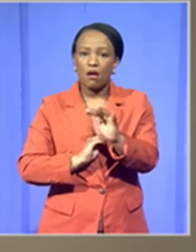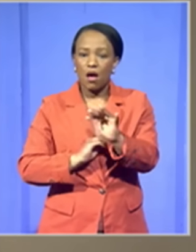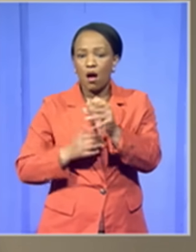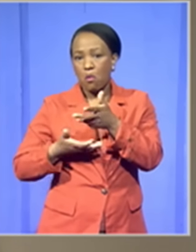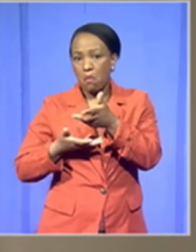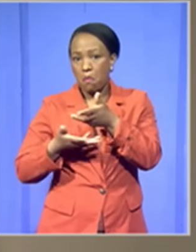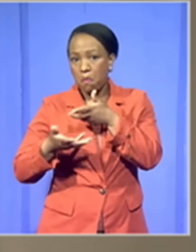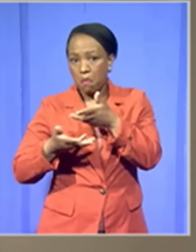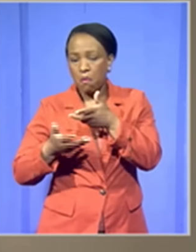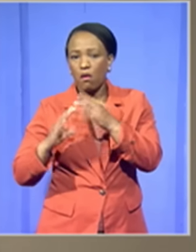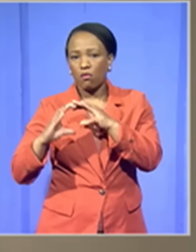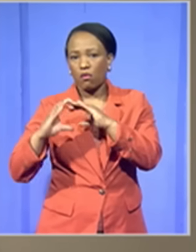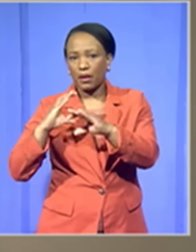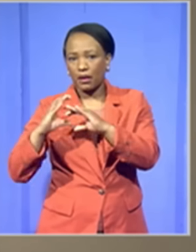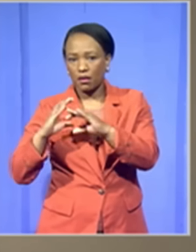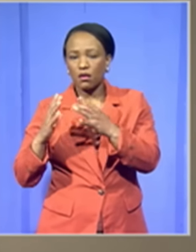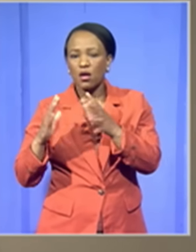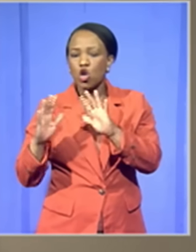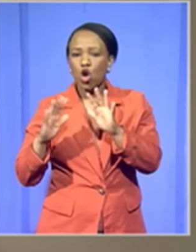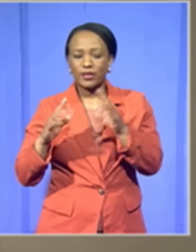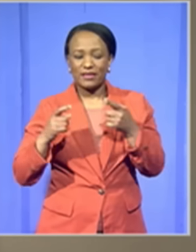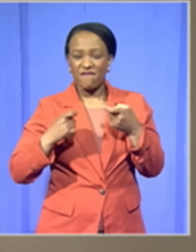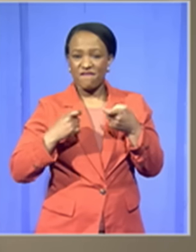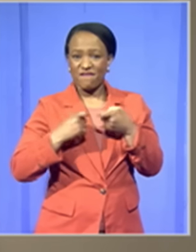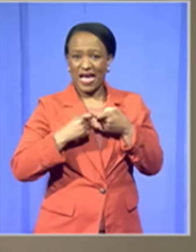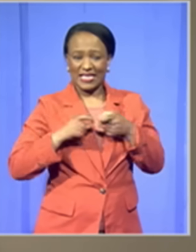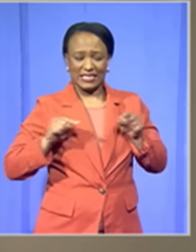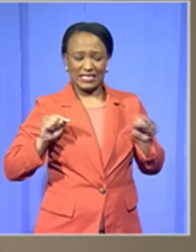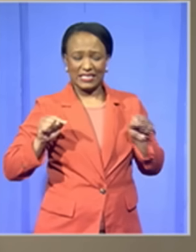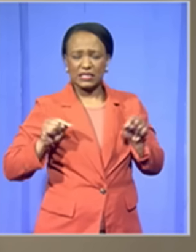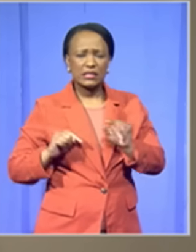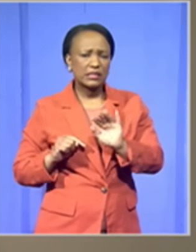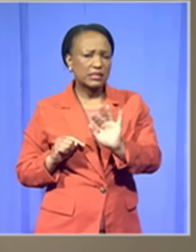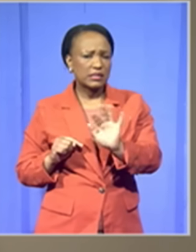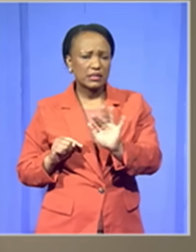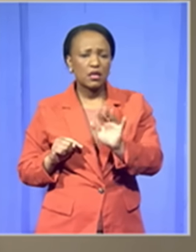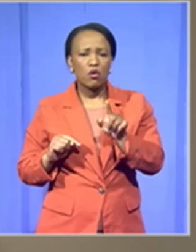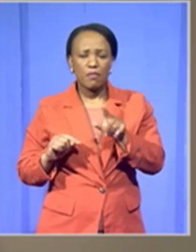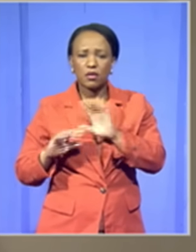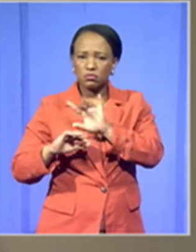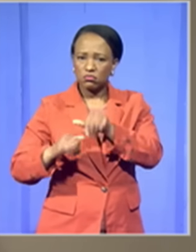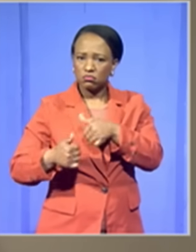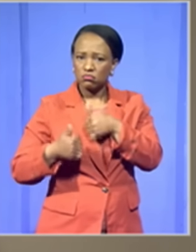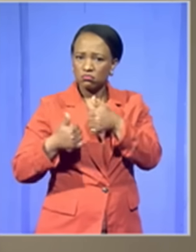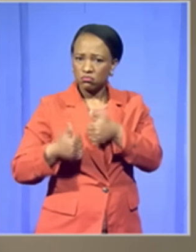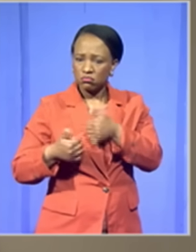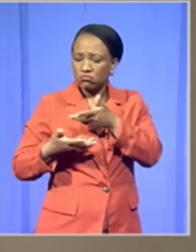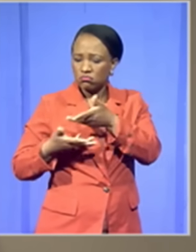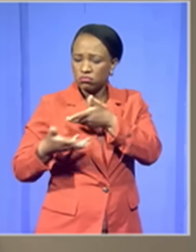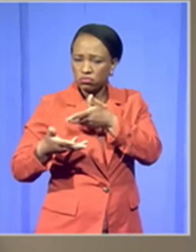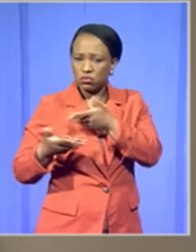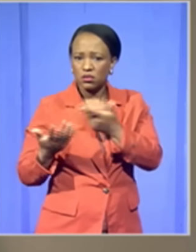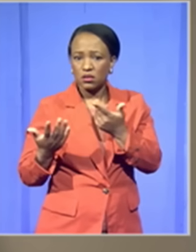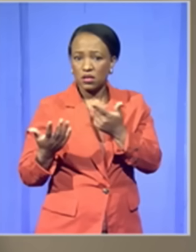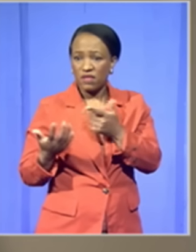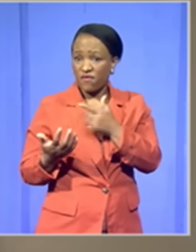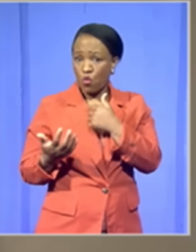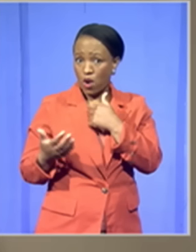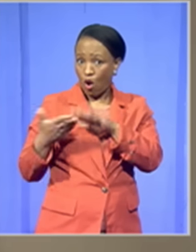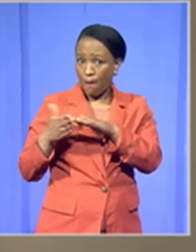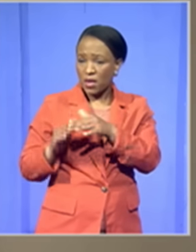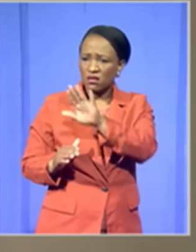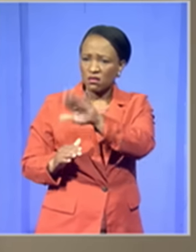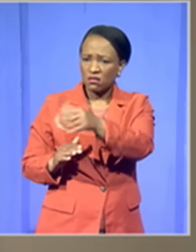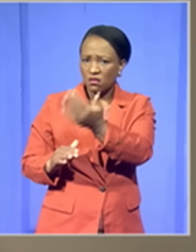re netefatše gore ga gona dikgokagano magareng ga rena e fela gore re tshwanetse re dule fase le bona ba ke tlhalose e ka tla ya bontšha o ka re nagana